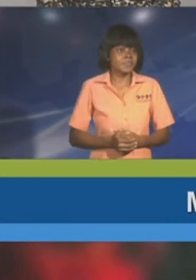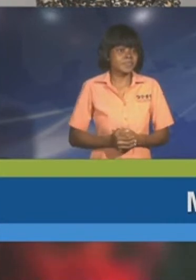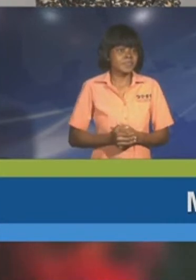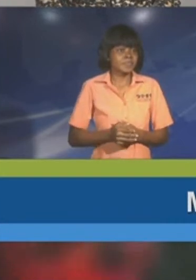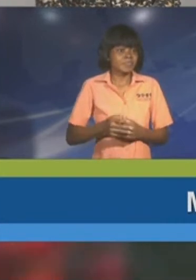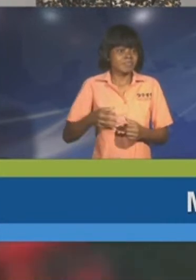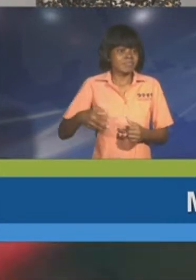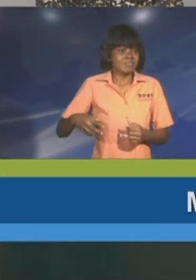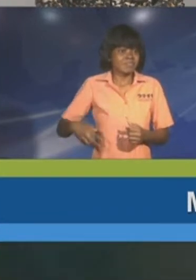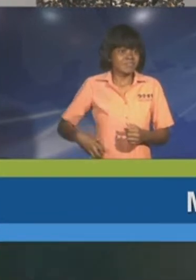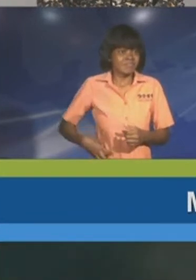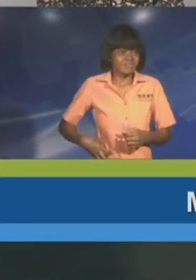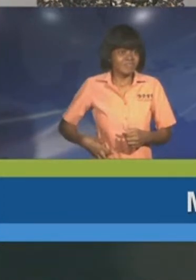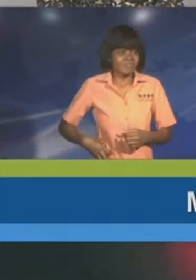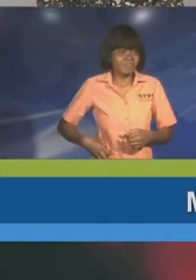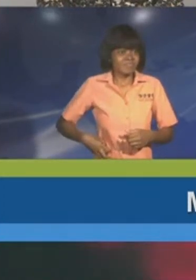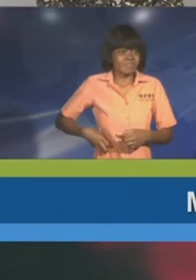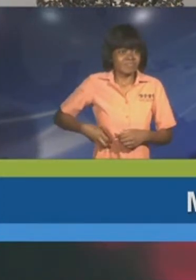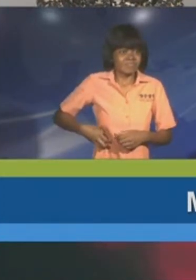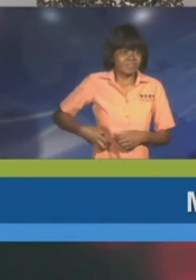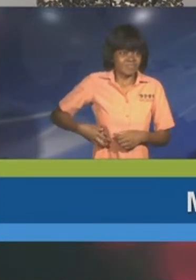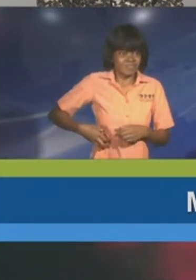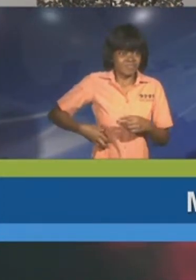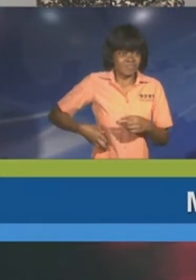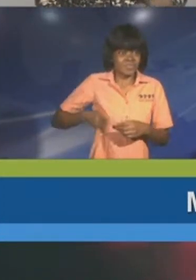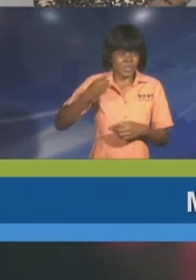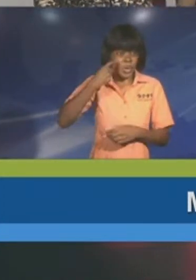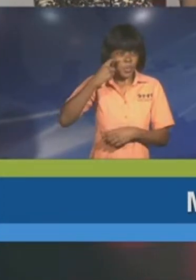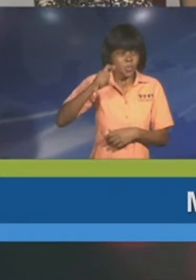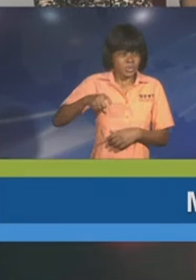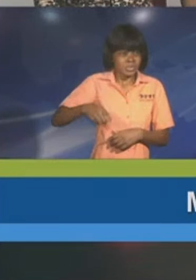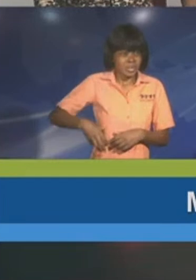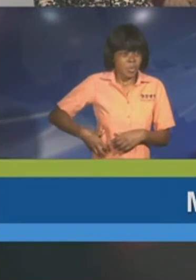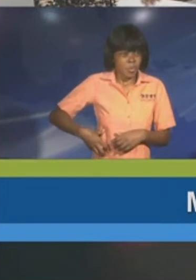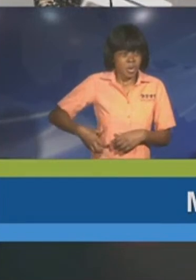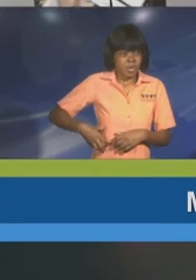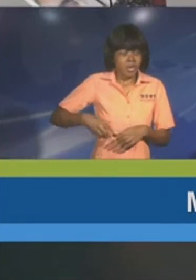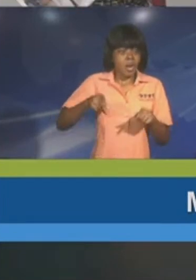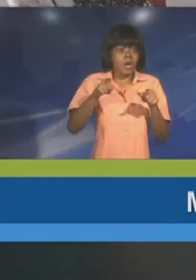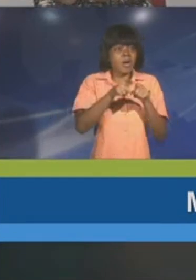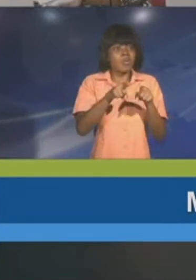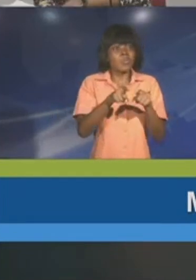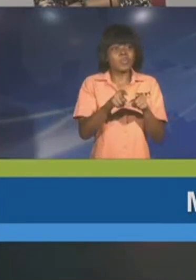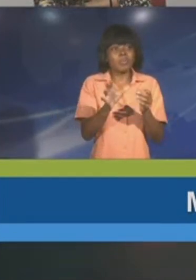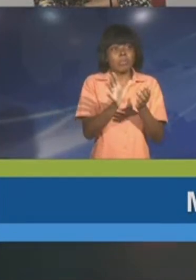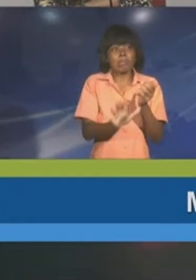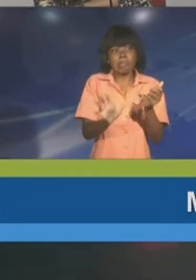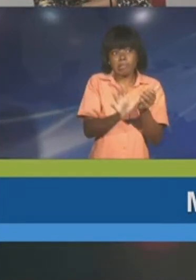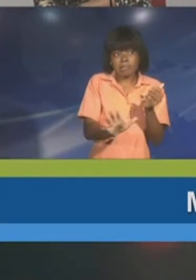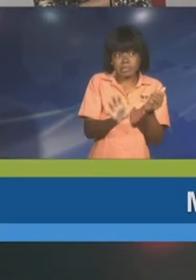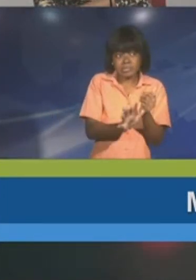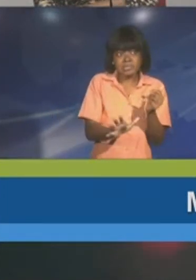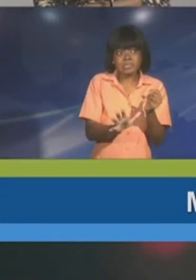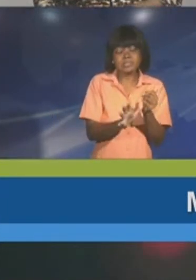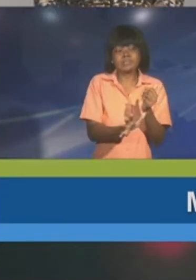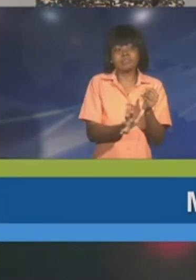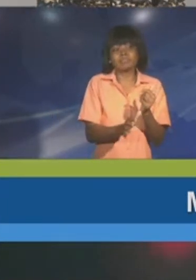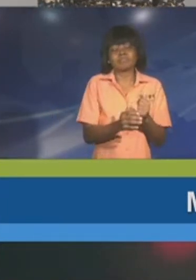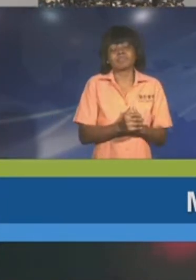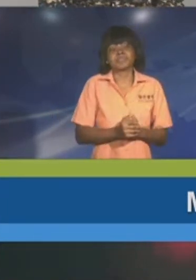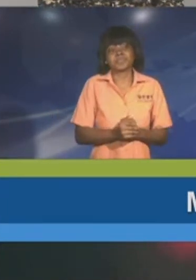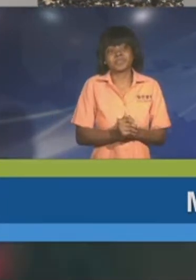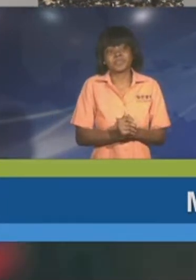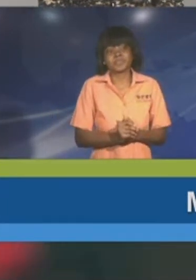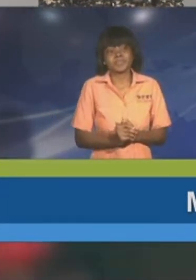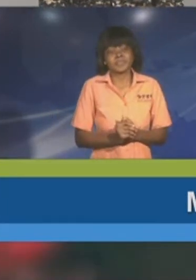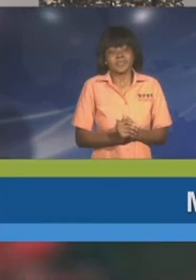in the abdomen. Next slide, please. And they would have some diarrhea. So the main thing, we have had this new alert